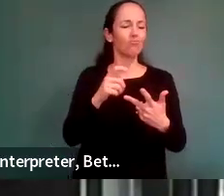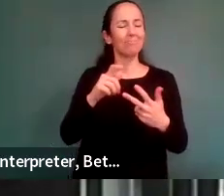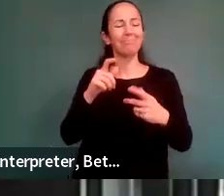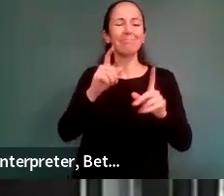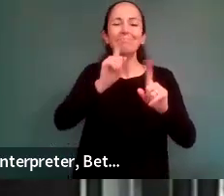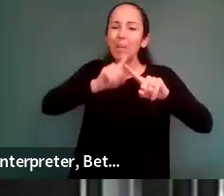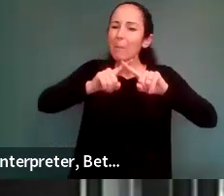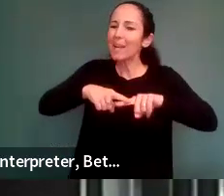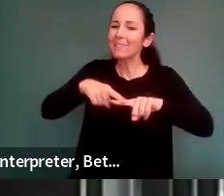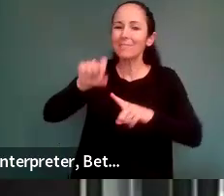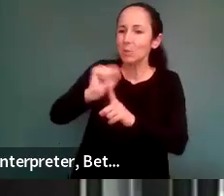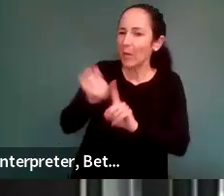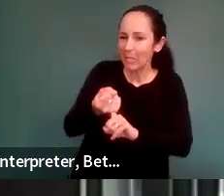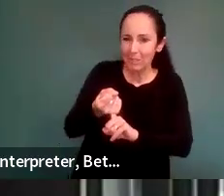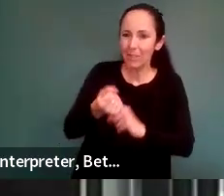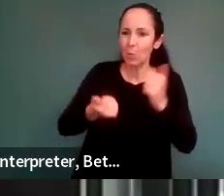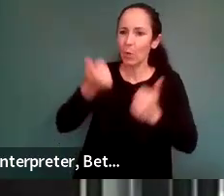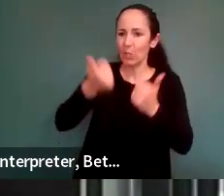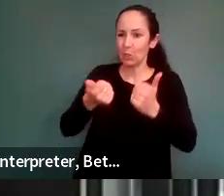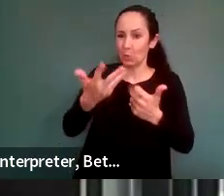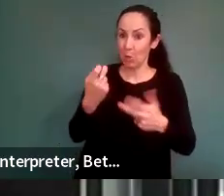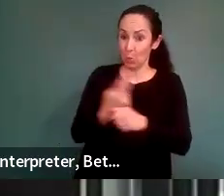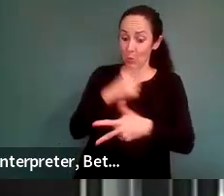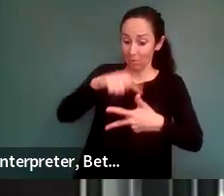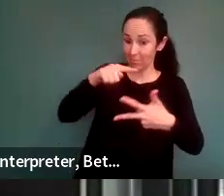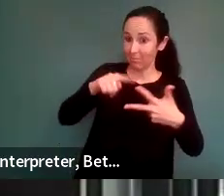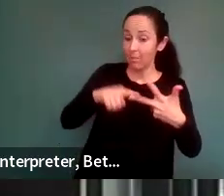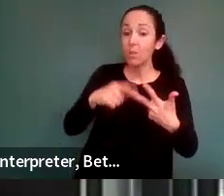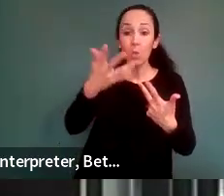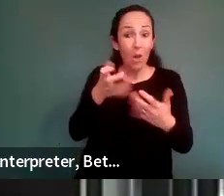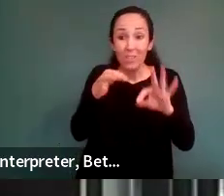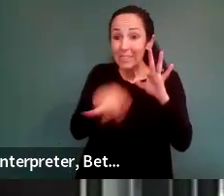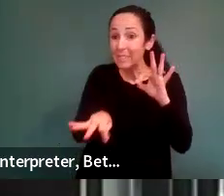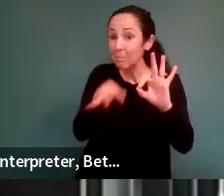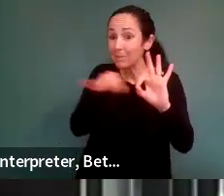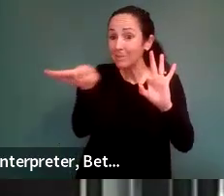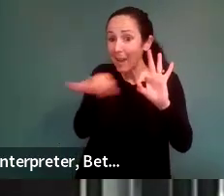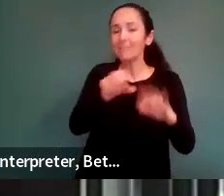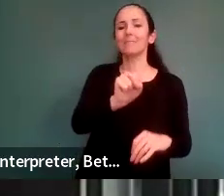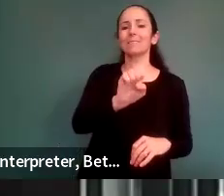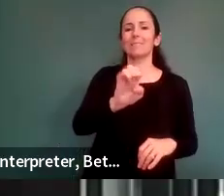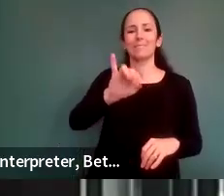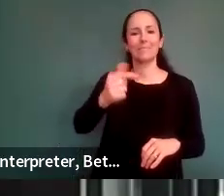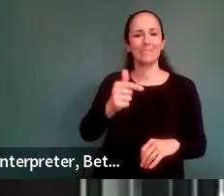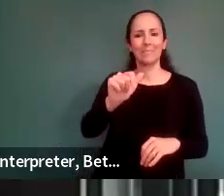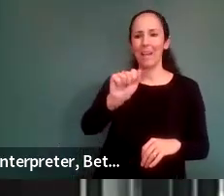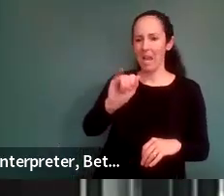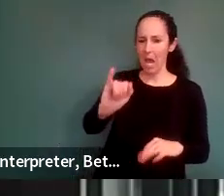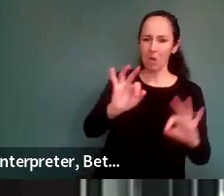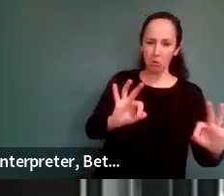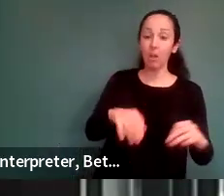situation case use. If you want Seeing AI to just read simple text, that's great. You want TapTapSee to